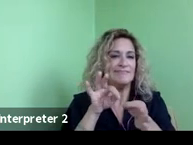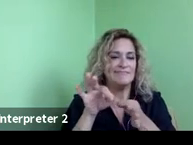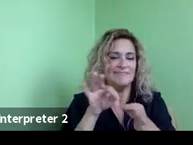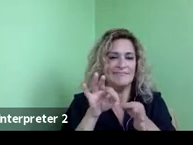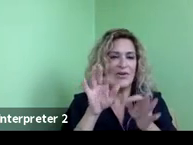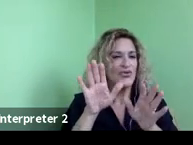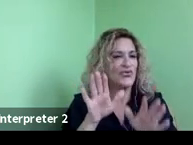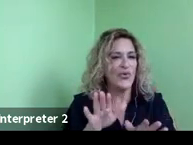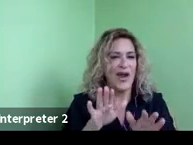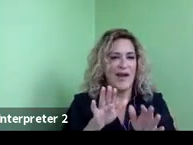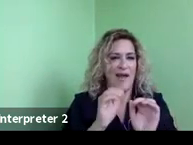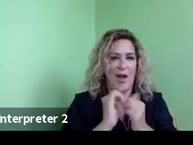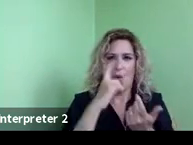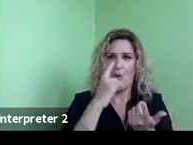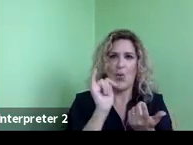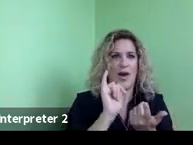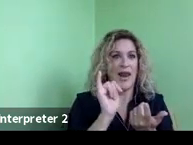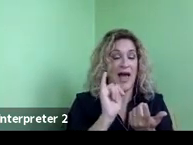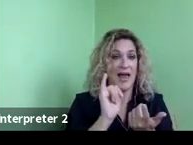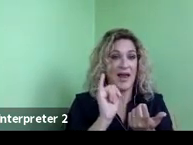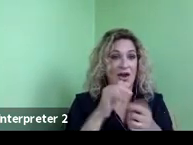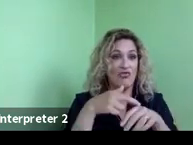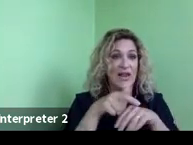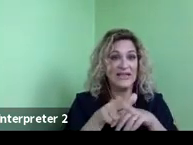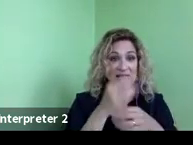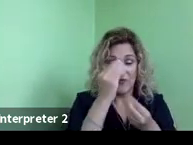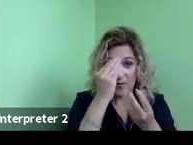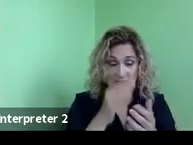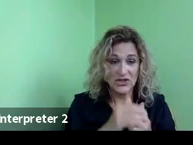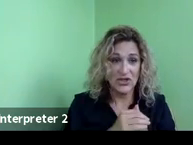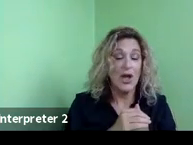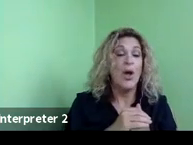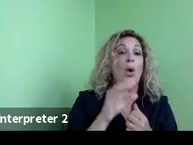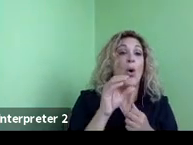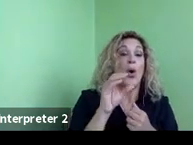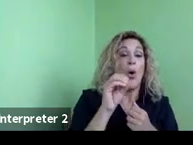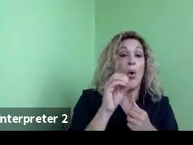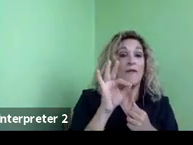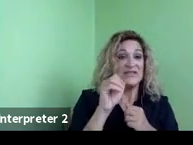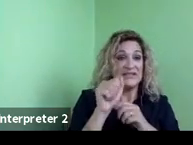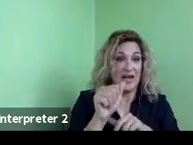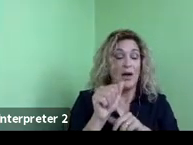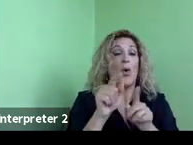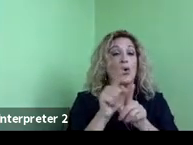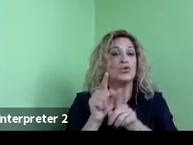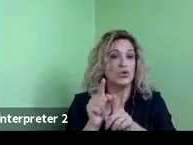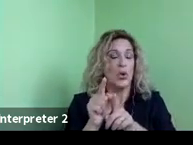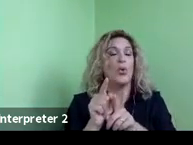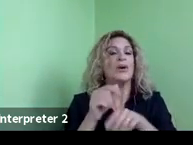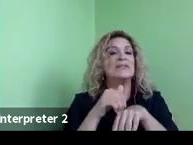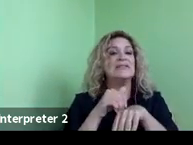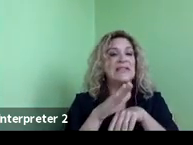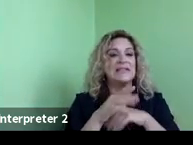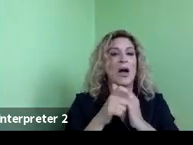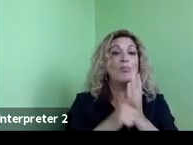information ought to look like. OCFS also sent around a brochure which programs could